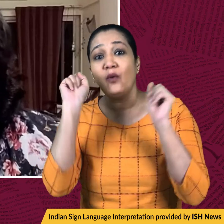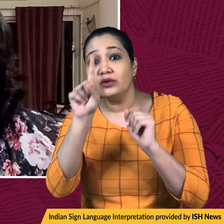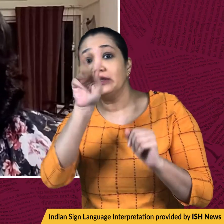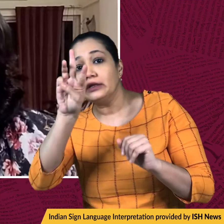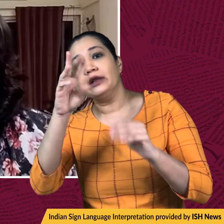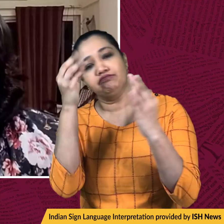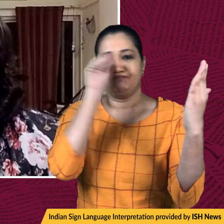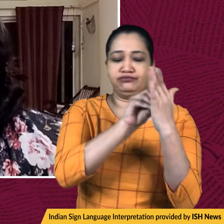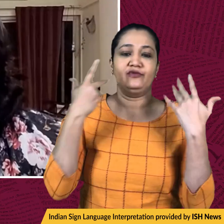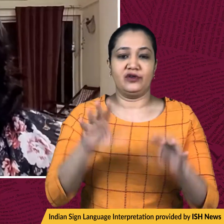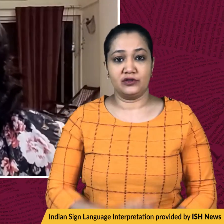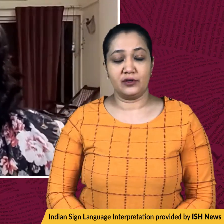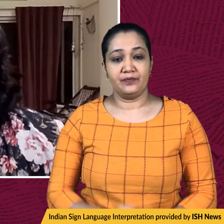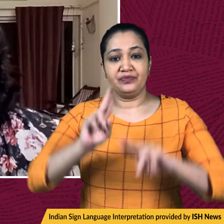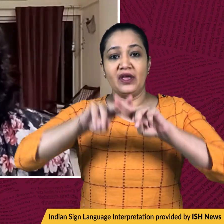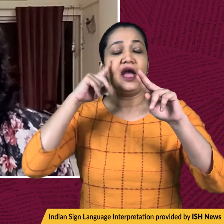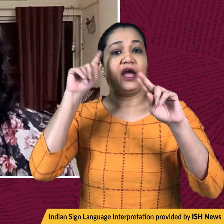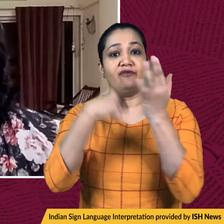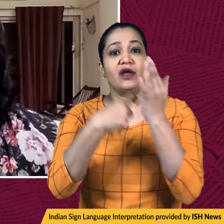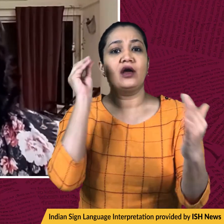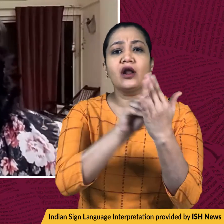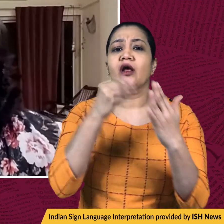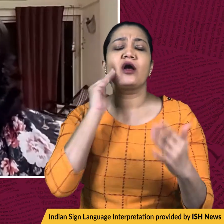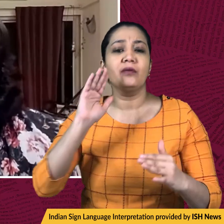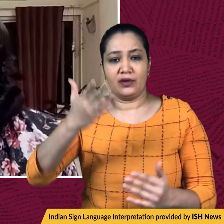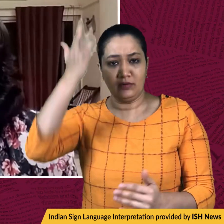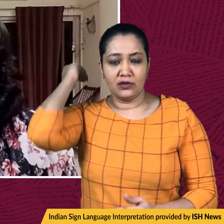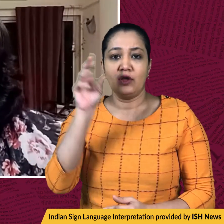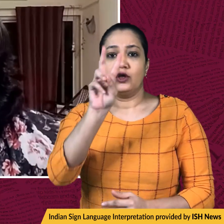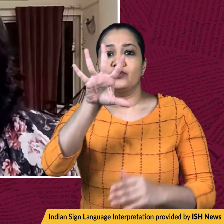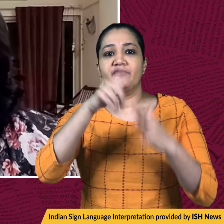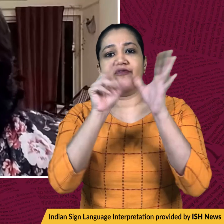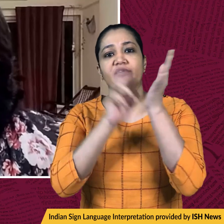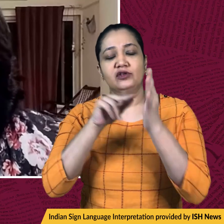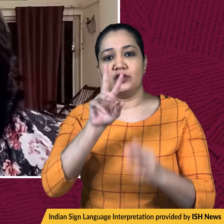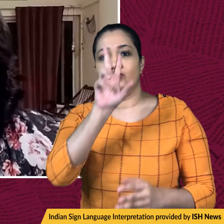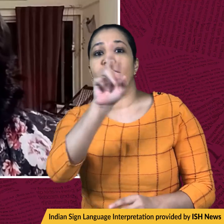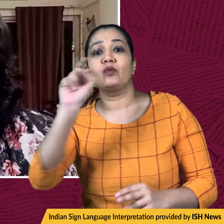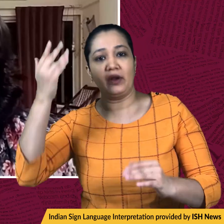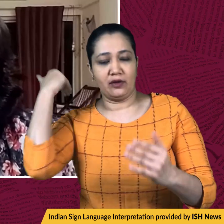area against the Citizenship Amendment Act. Now, he's been charged under